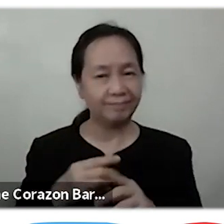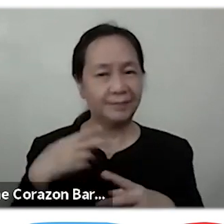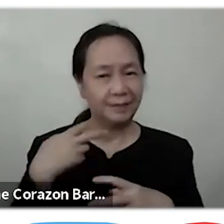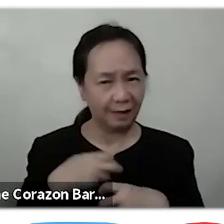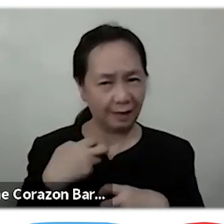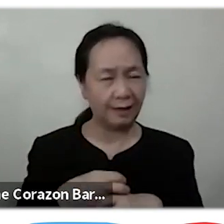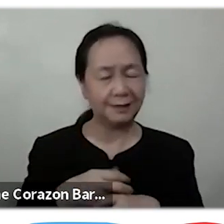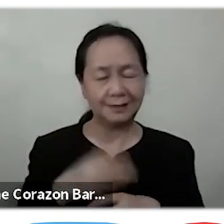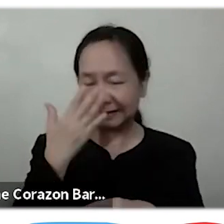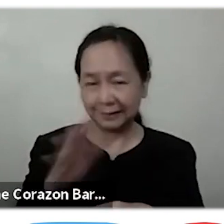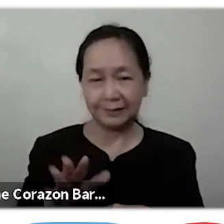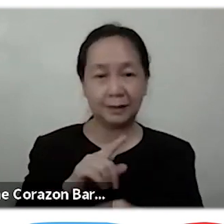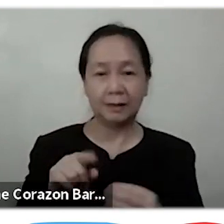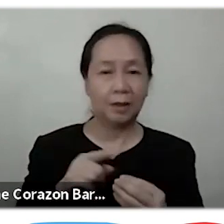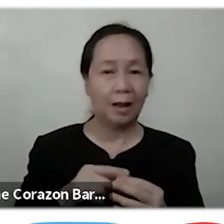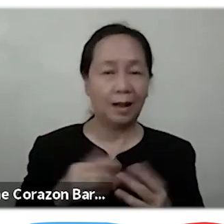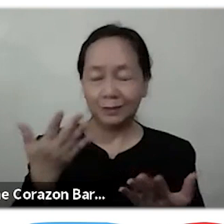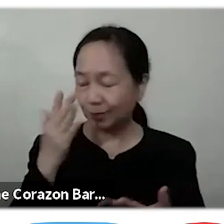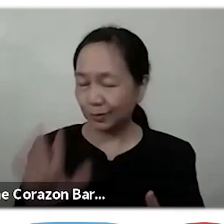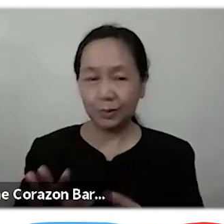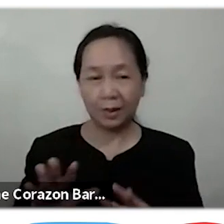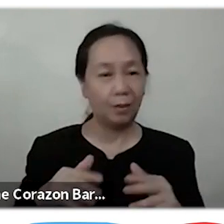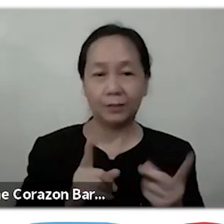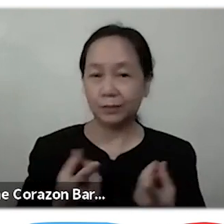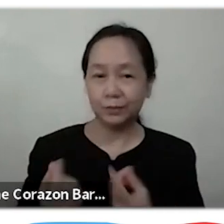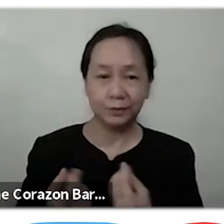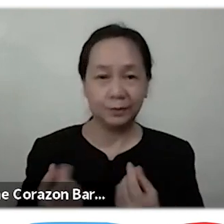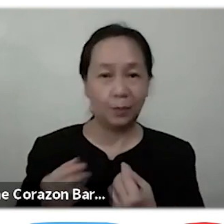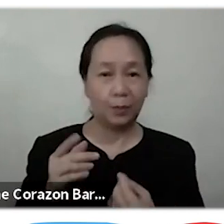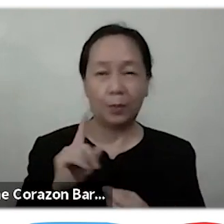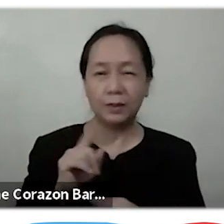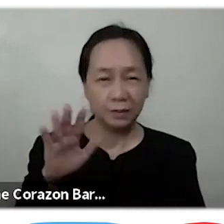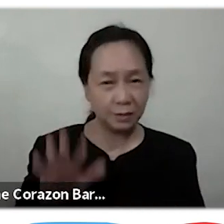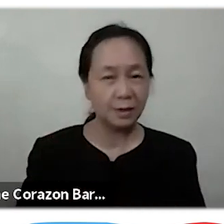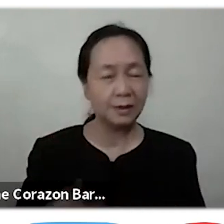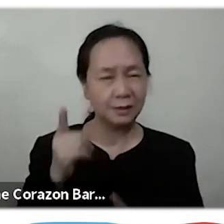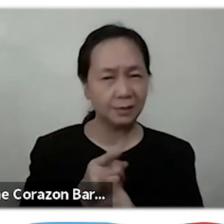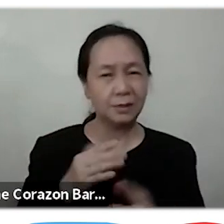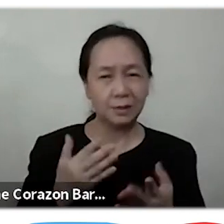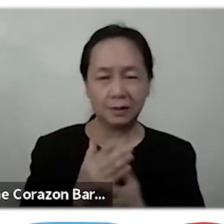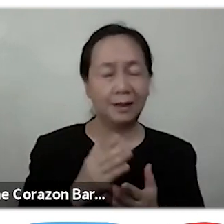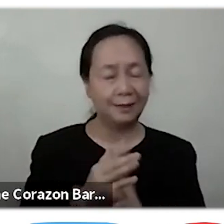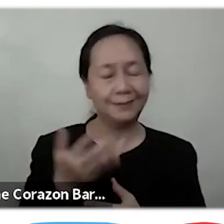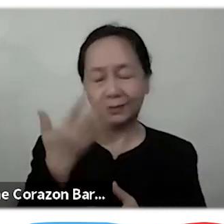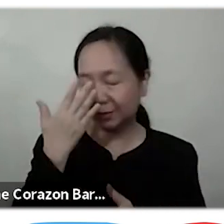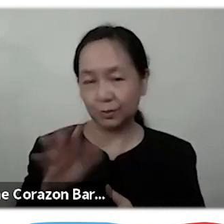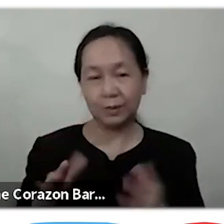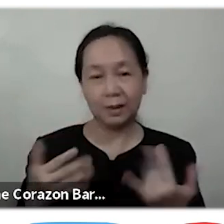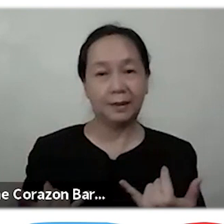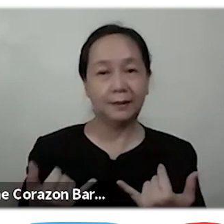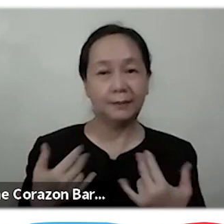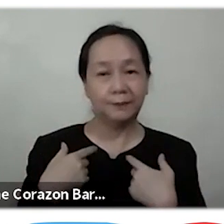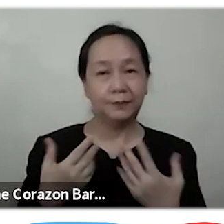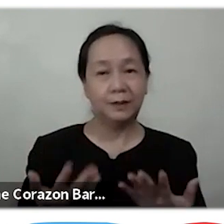know anything about it. I didn't know anything about what should be done, what child right is, and all the things. I was in class 8 at